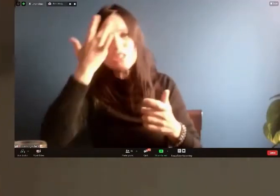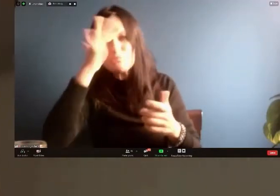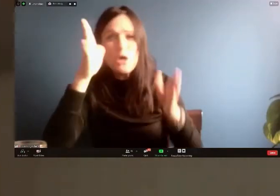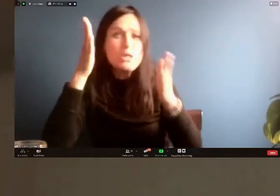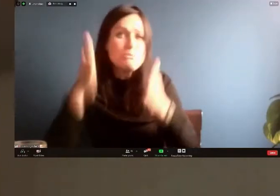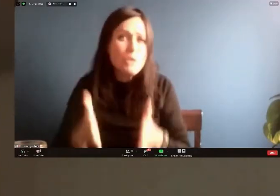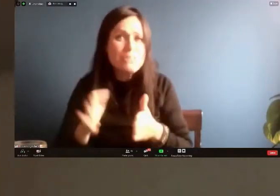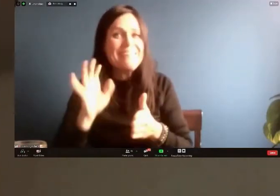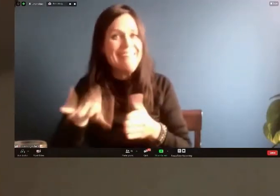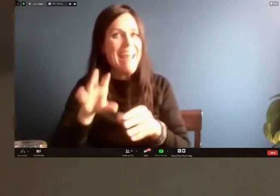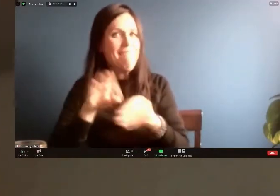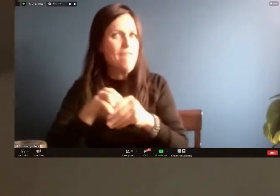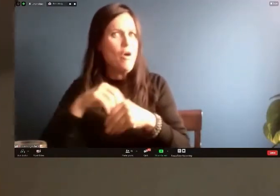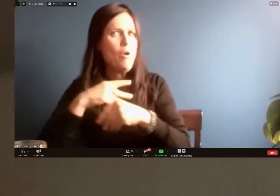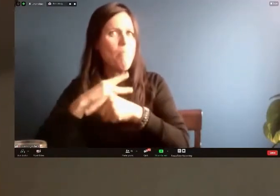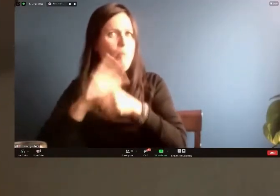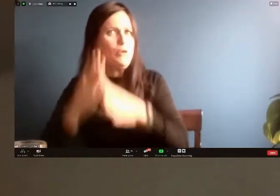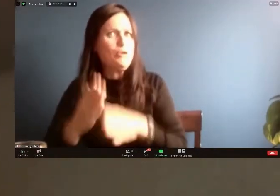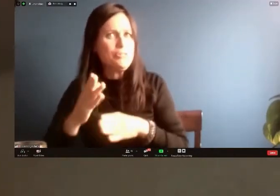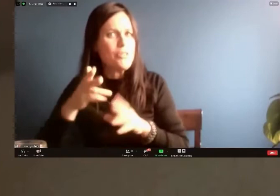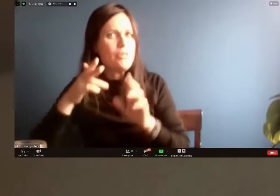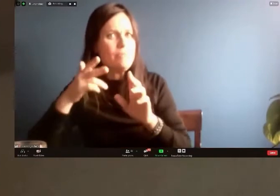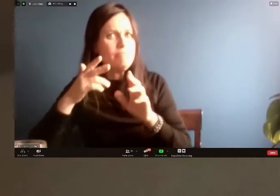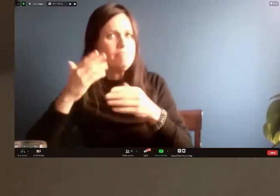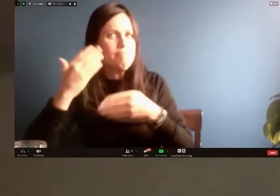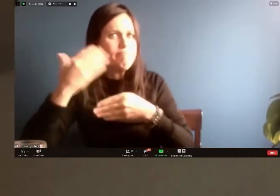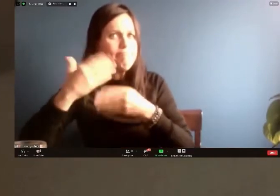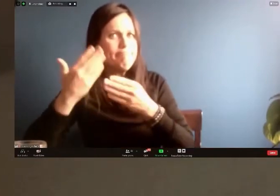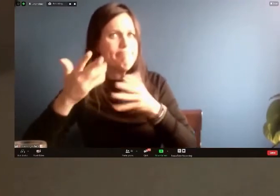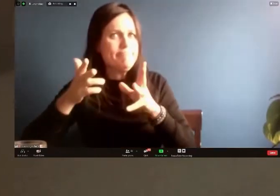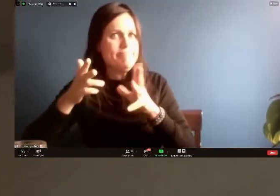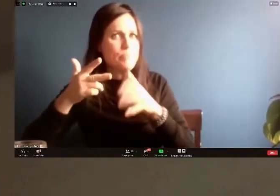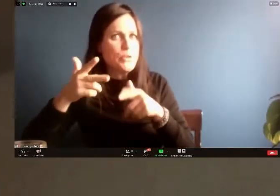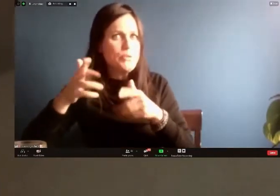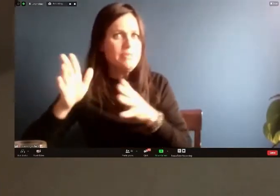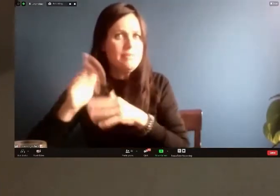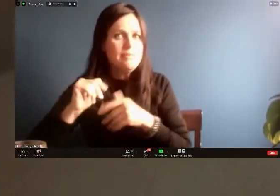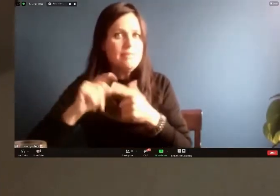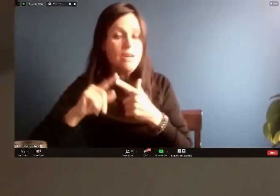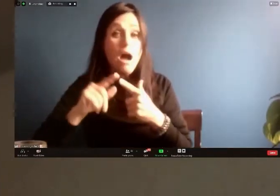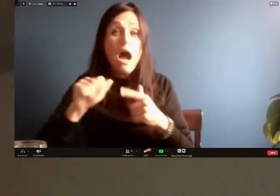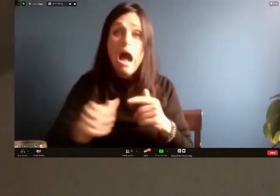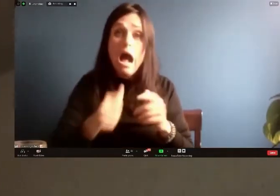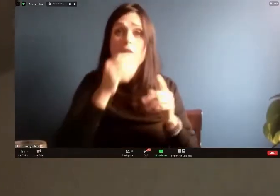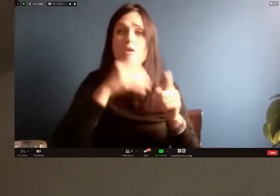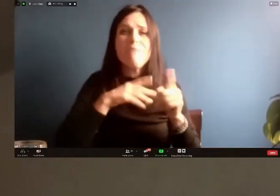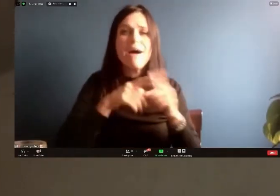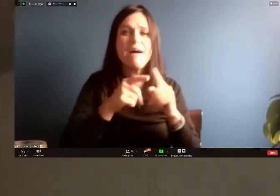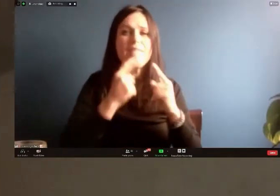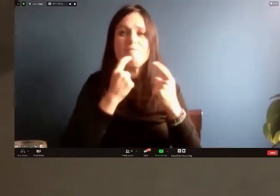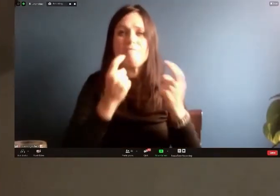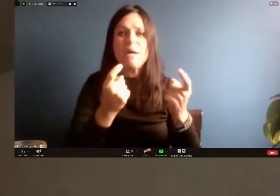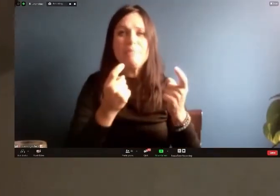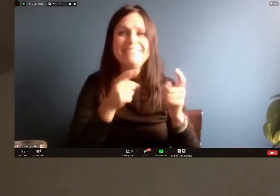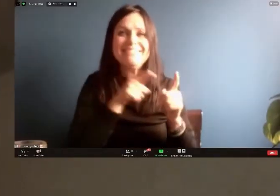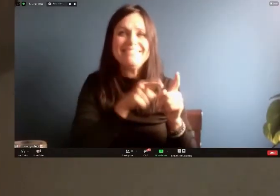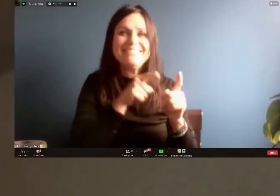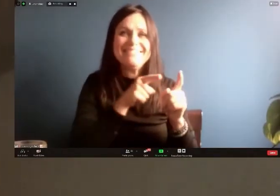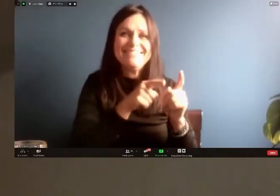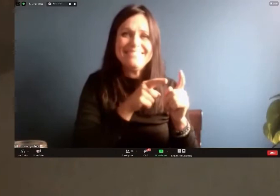stuff like that. Kevin Sylvester, who's another fabulous Canadian author. He was on Canada's Smartest